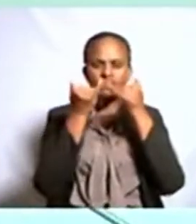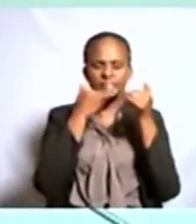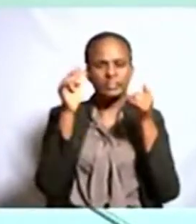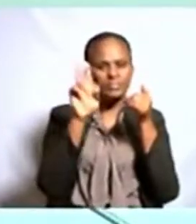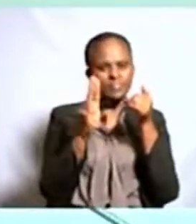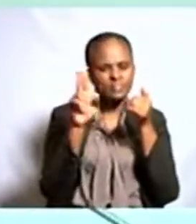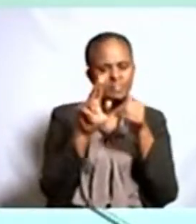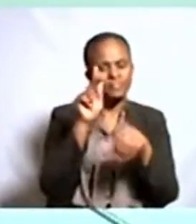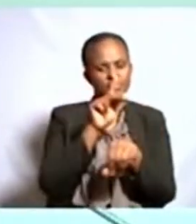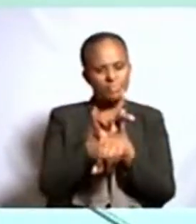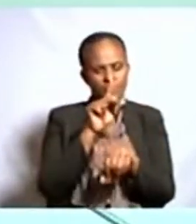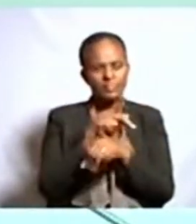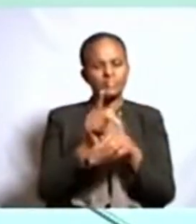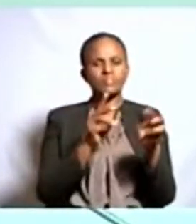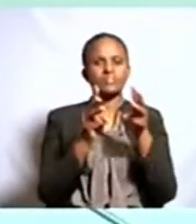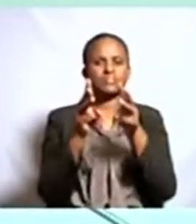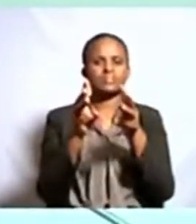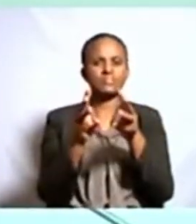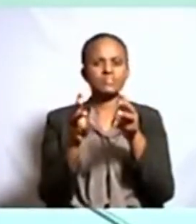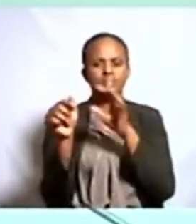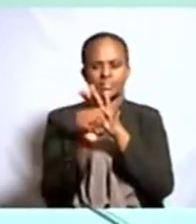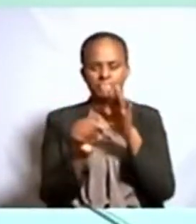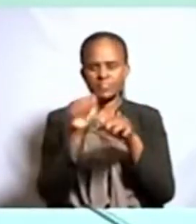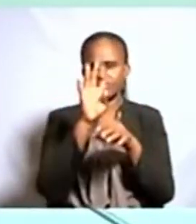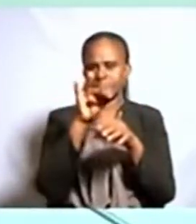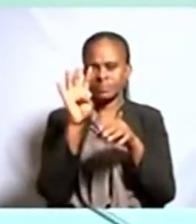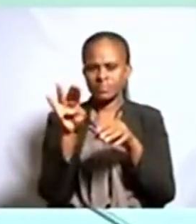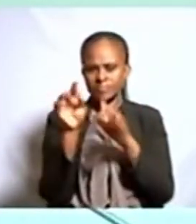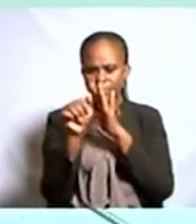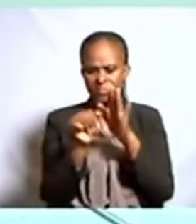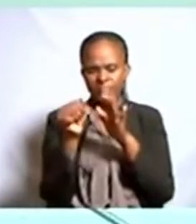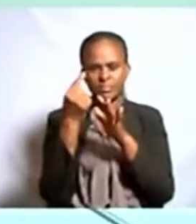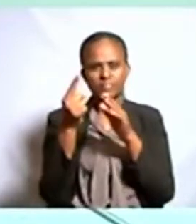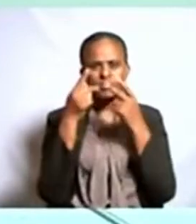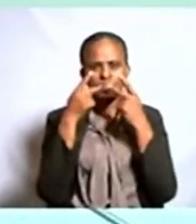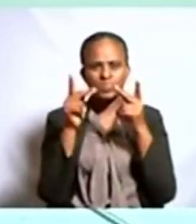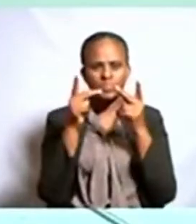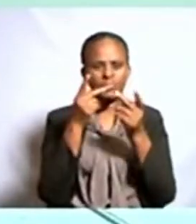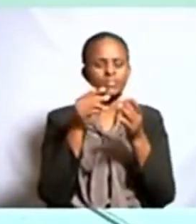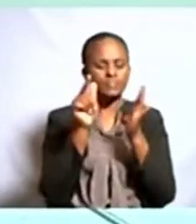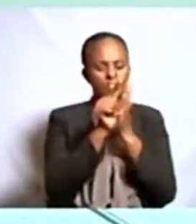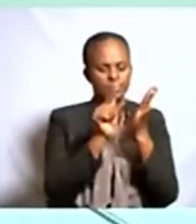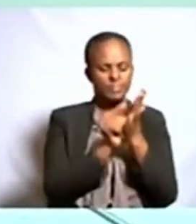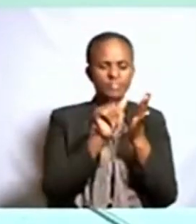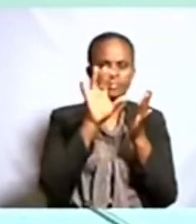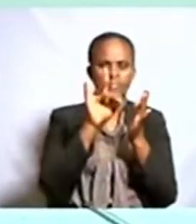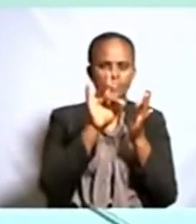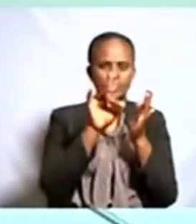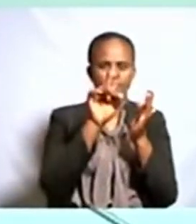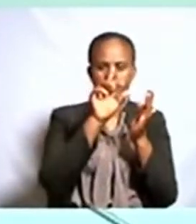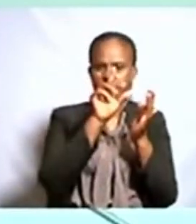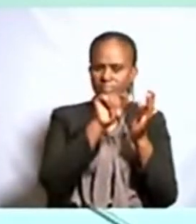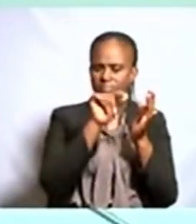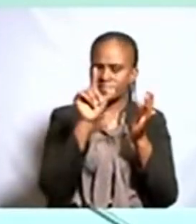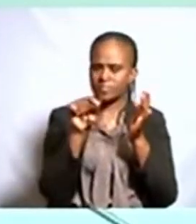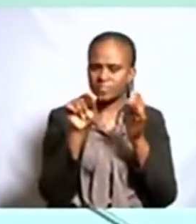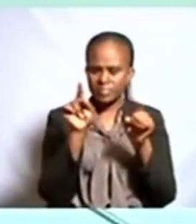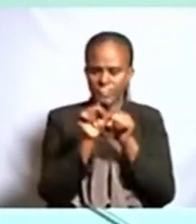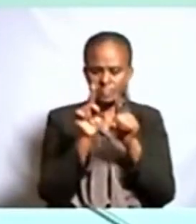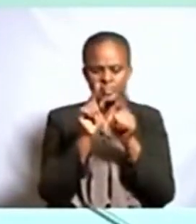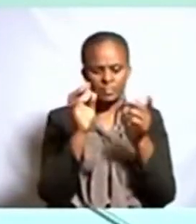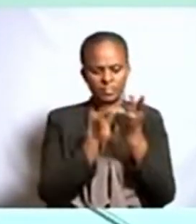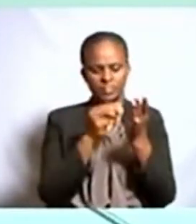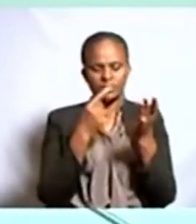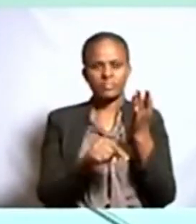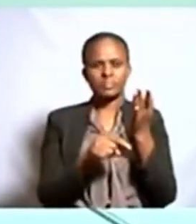simplified procurement method. Section 44, subitem 1 of the Public Procurement Act 8 of 2020 provides that